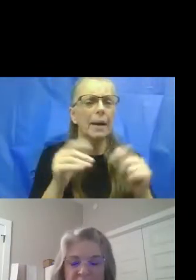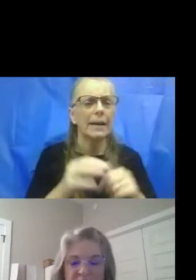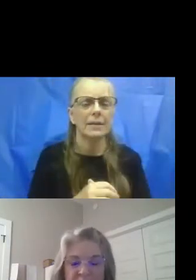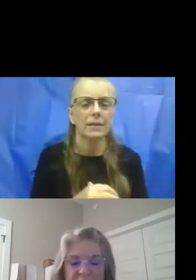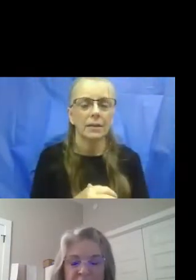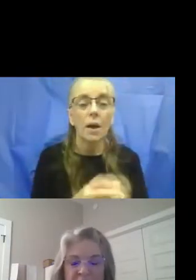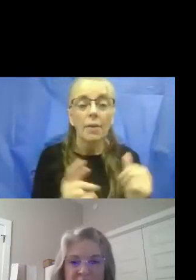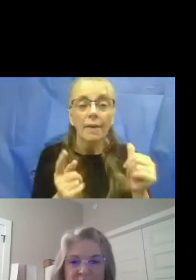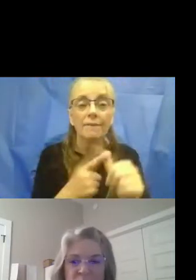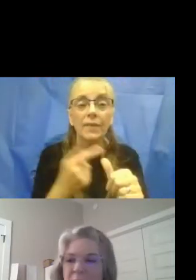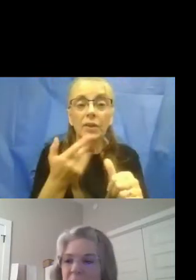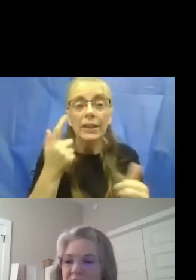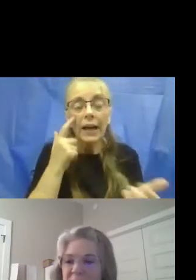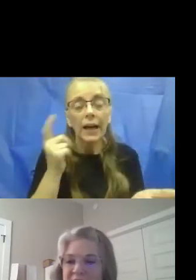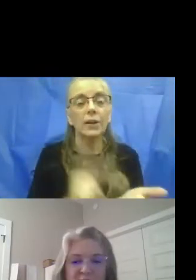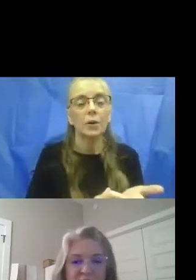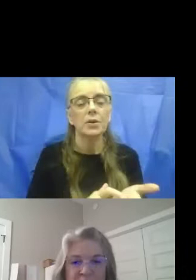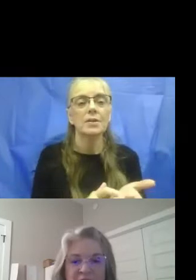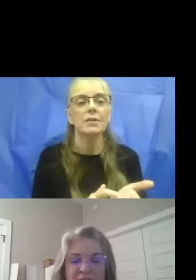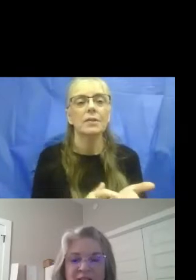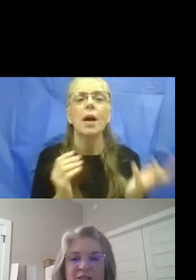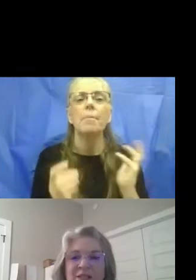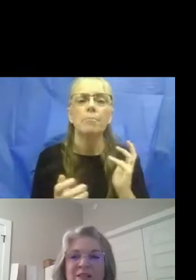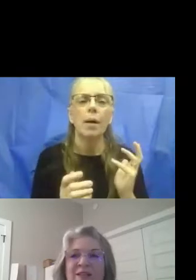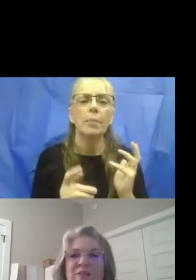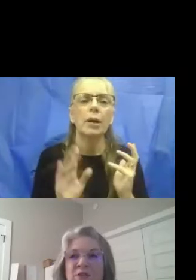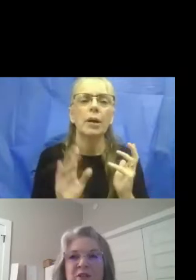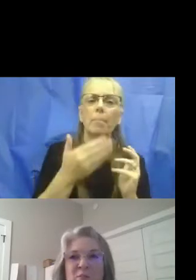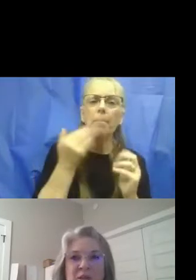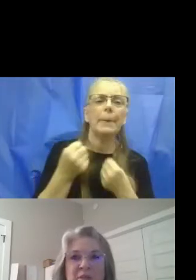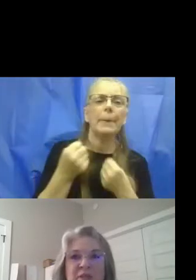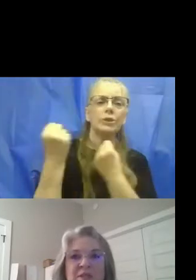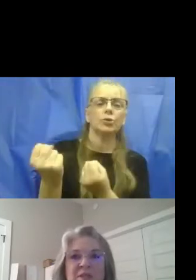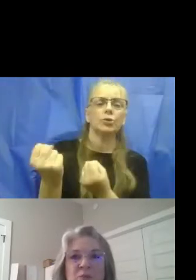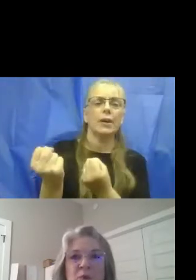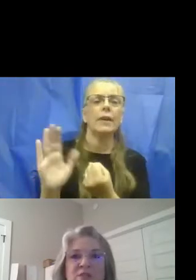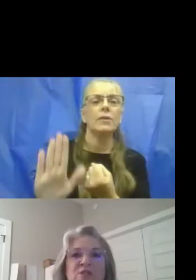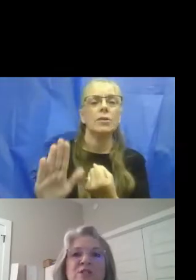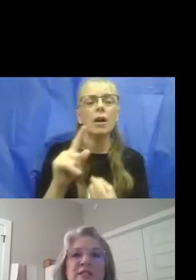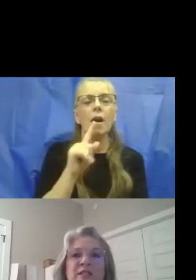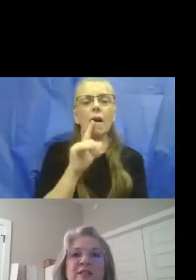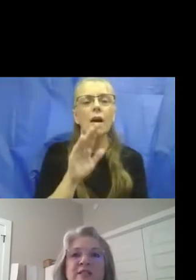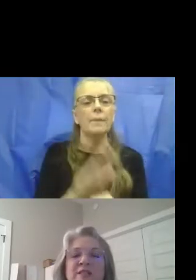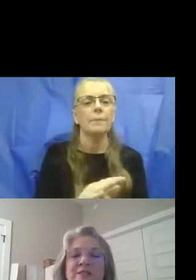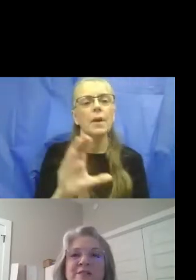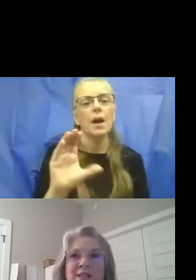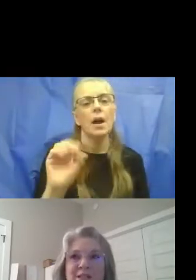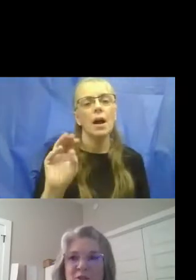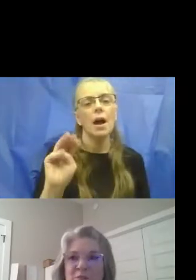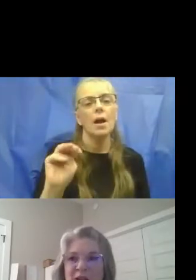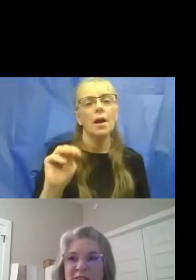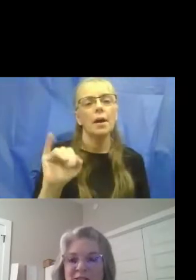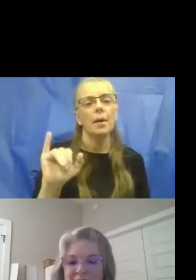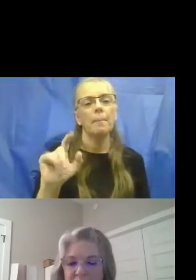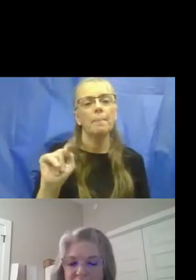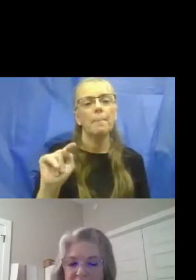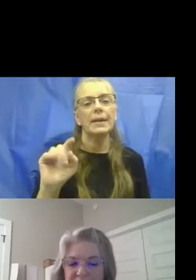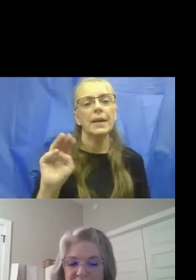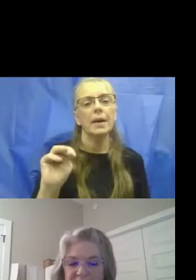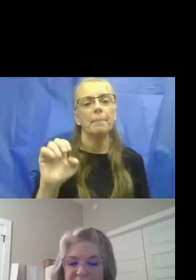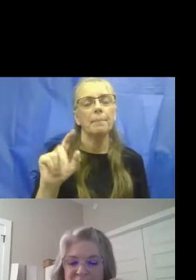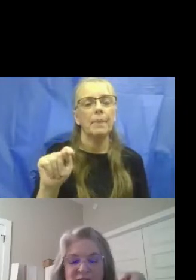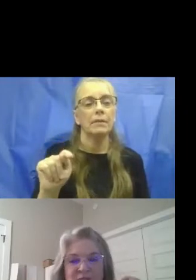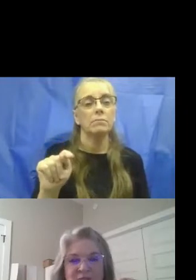noticed about her, and is probably the biggest strength, is her commitment. Once she sets her mind on